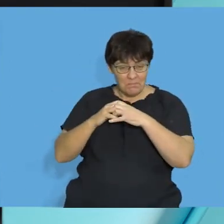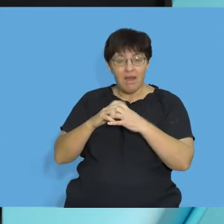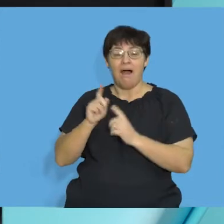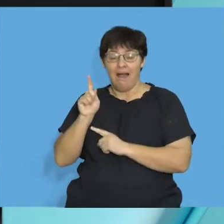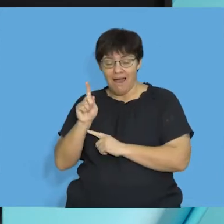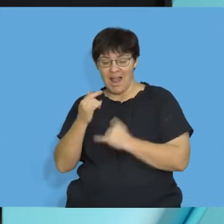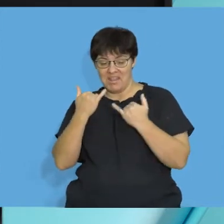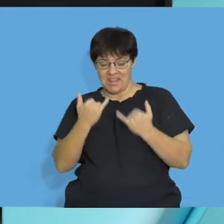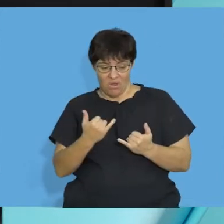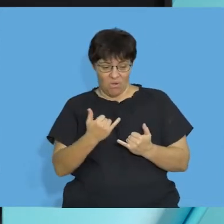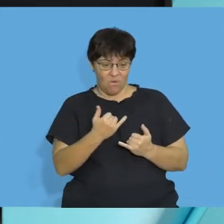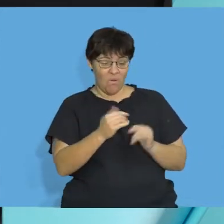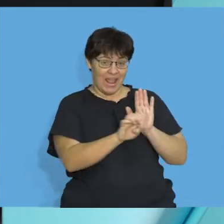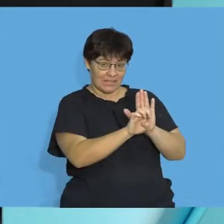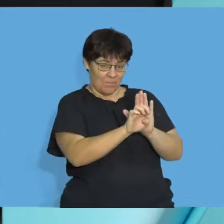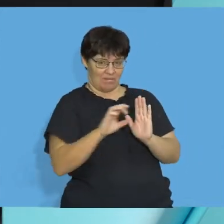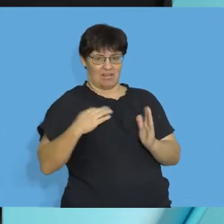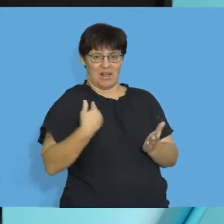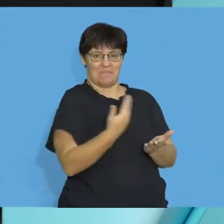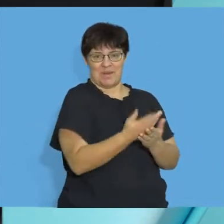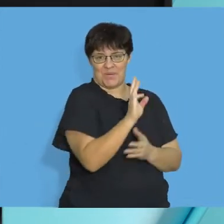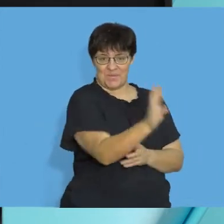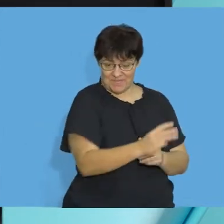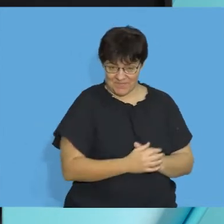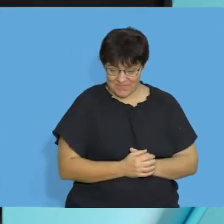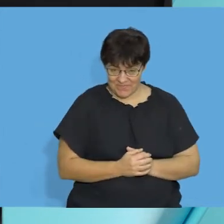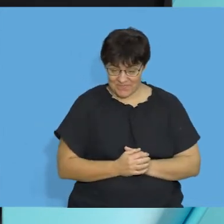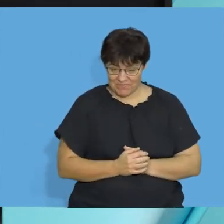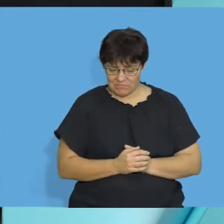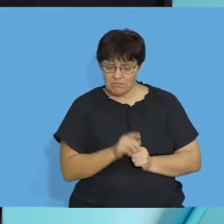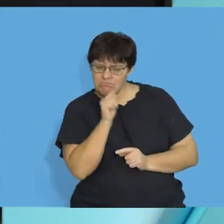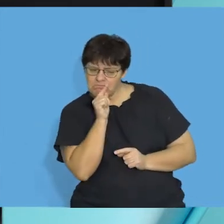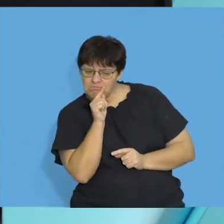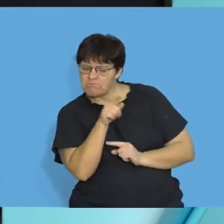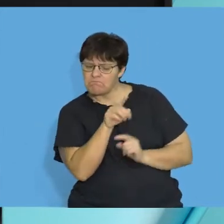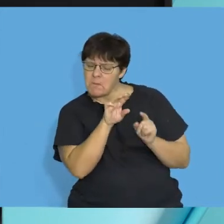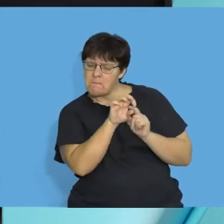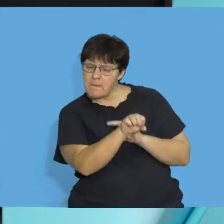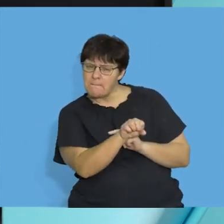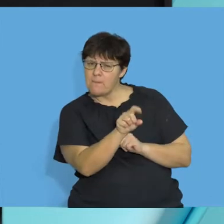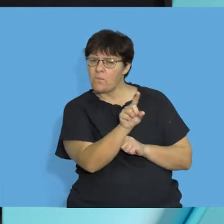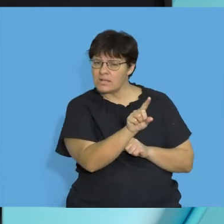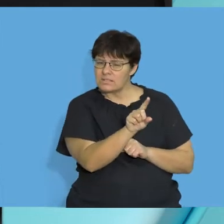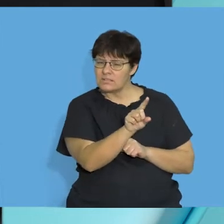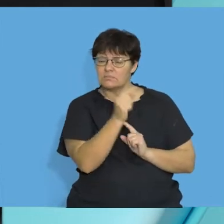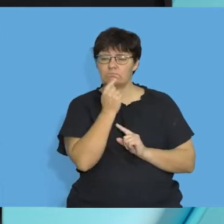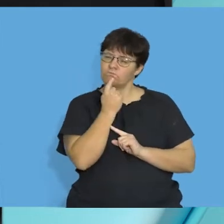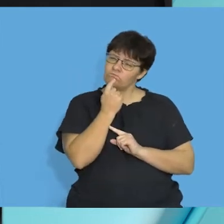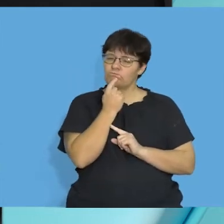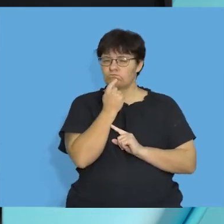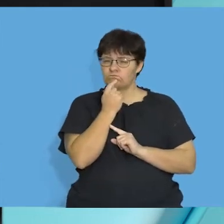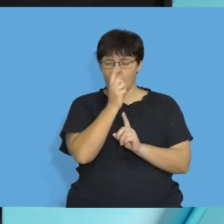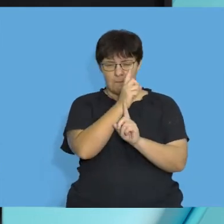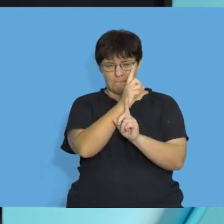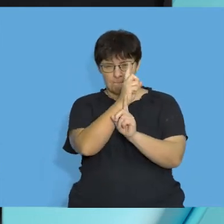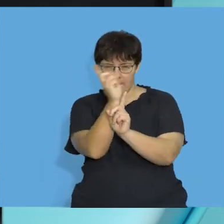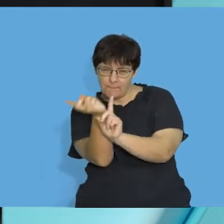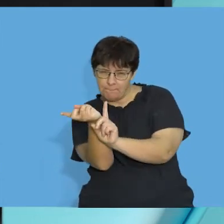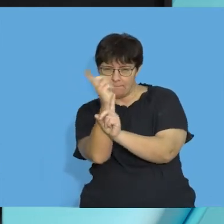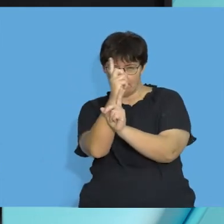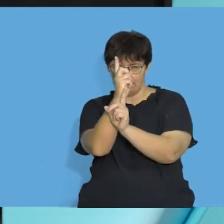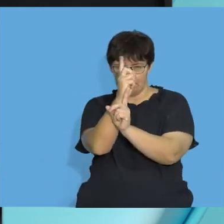this particular example. We're going to try and predict what direction the needle on the